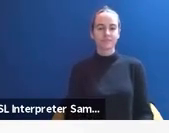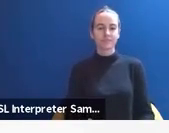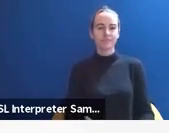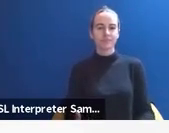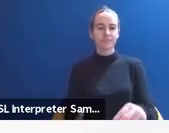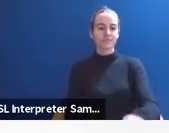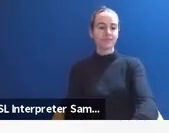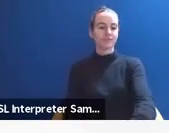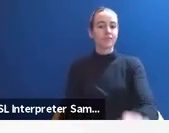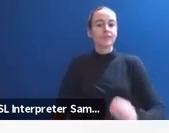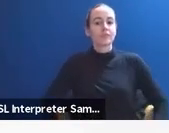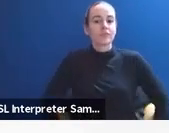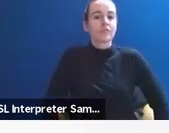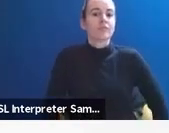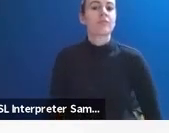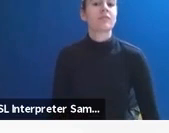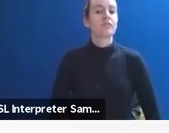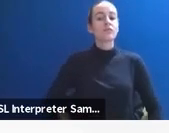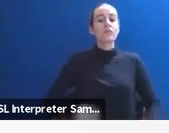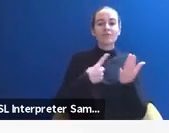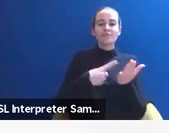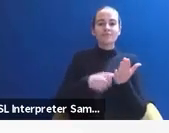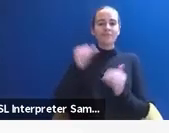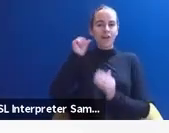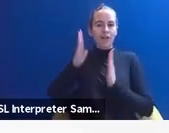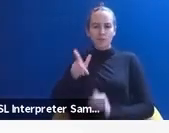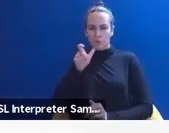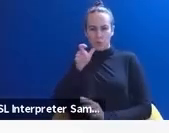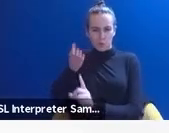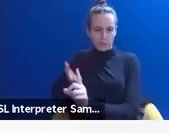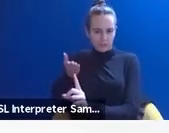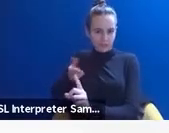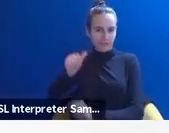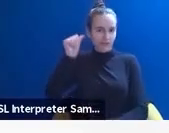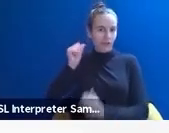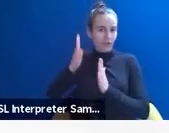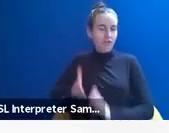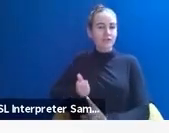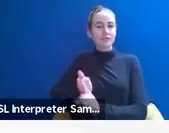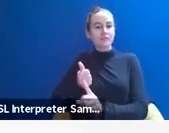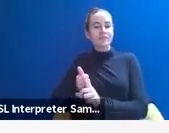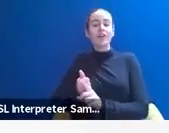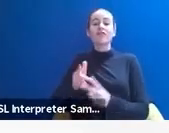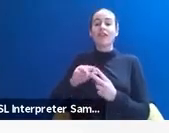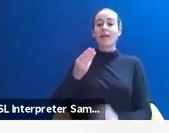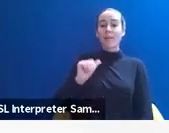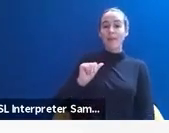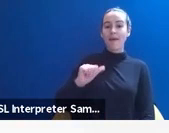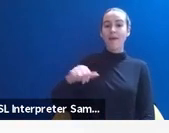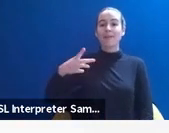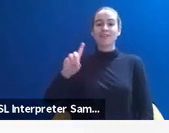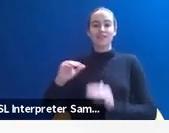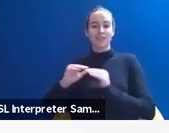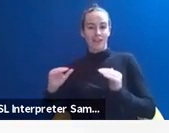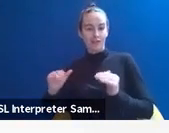So I just wanted to talk a little bit about who an audiologist is. So audiologists are master's or doctoral level